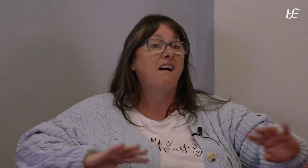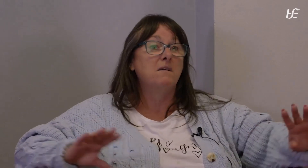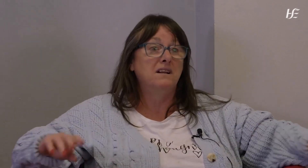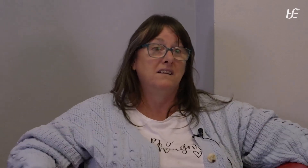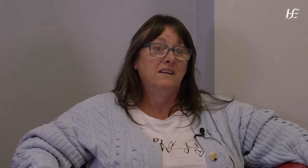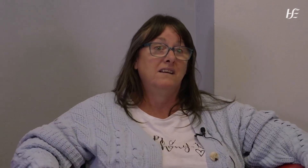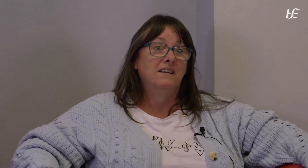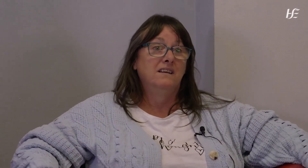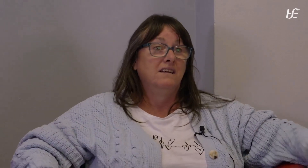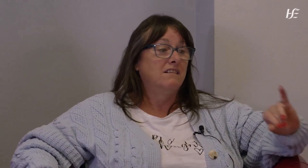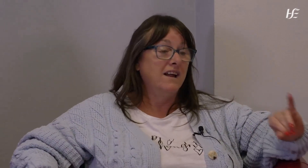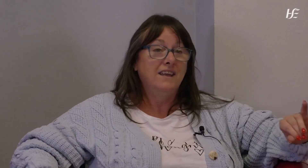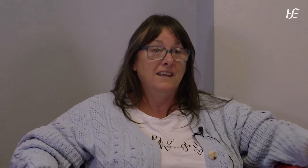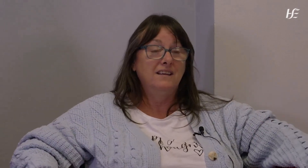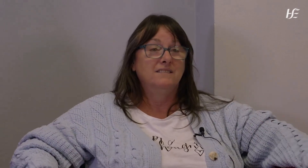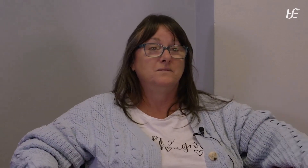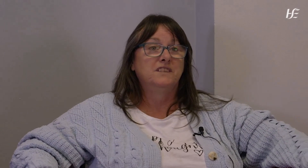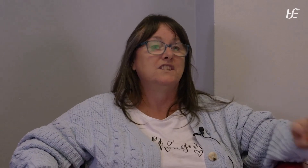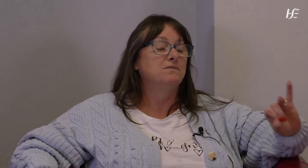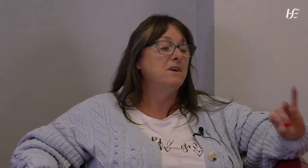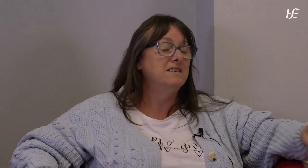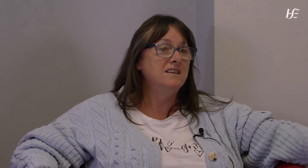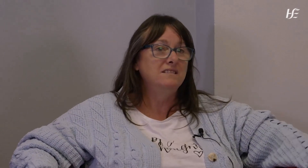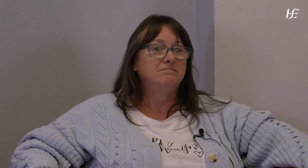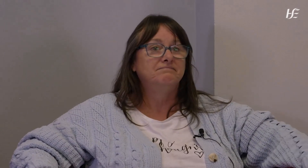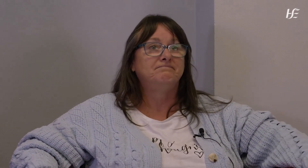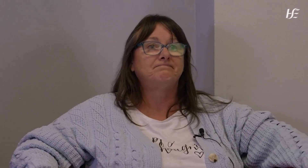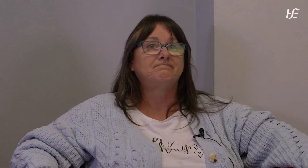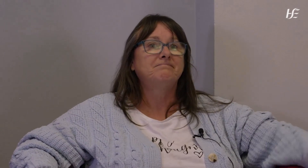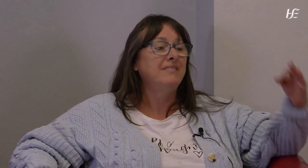it's horrible. Cranky, sweaty.